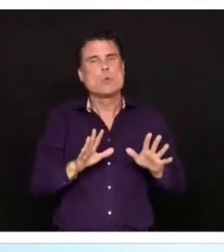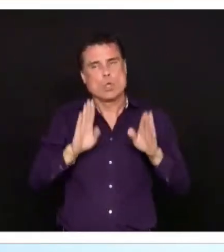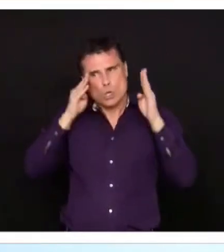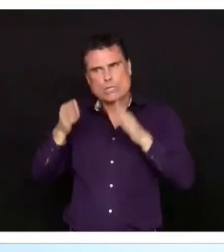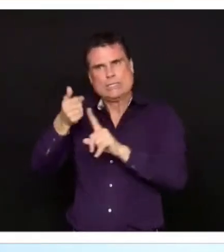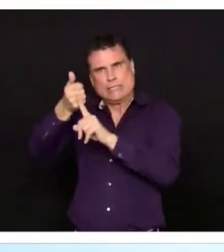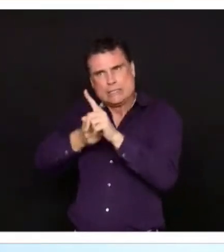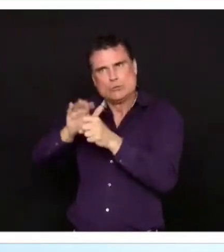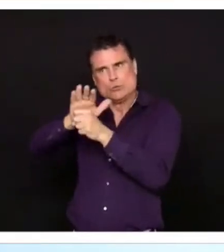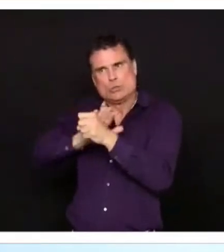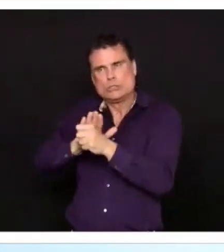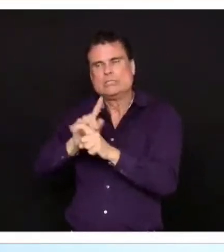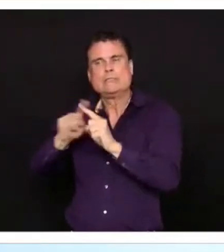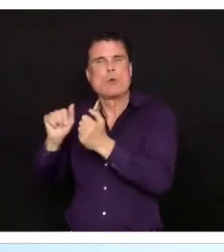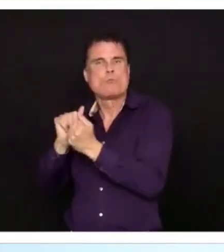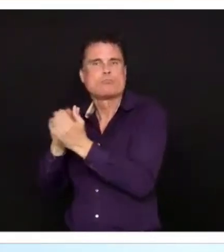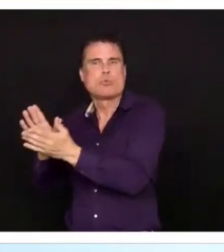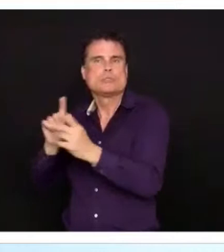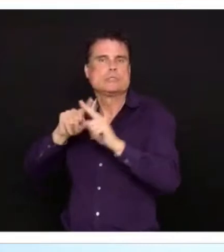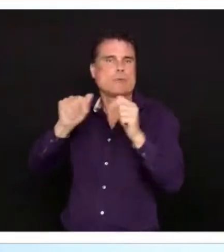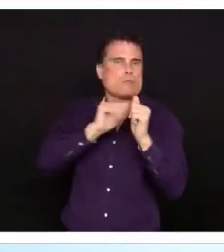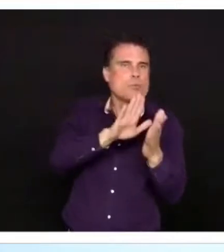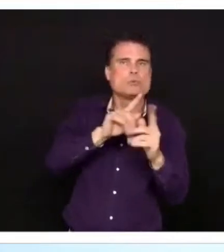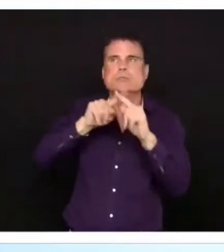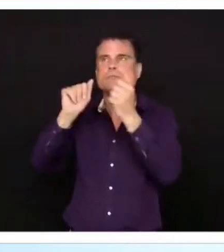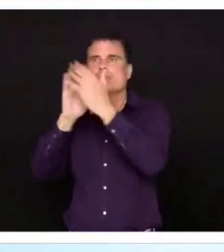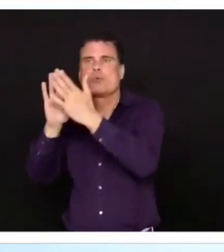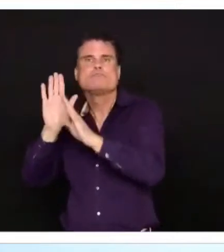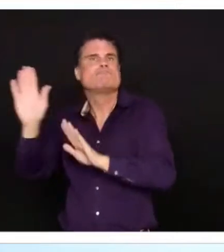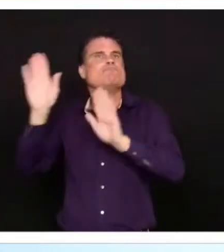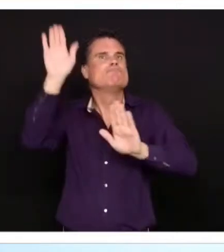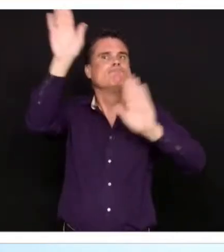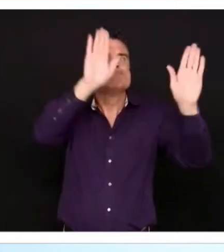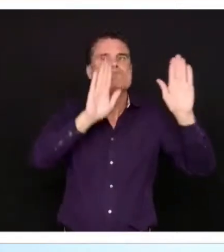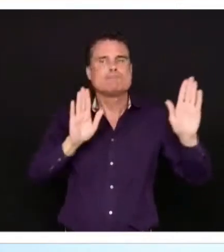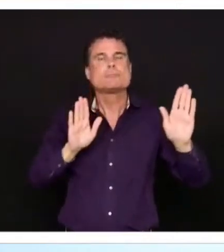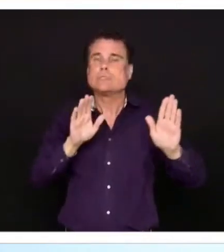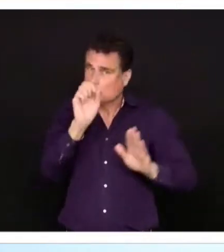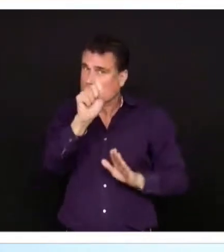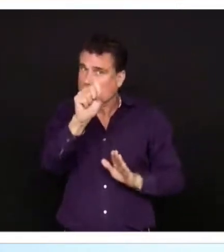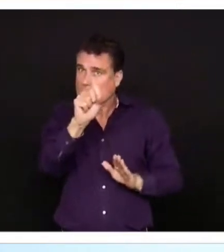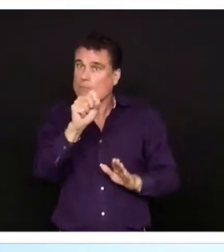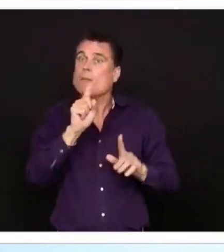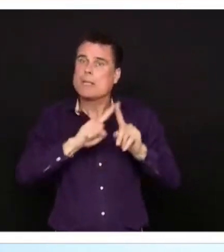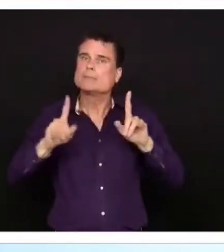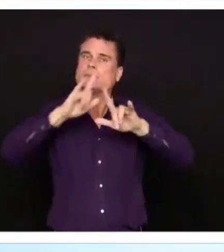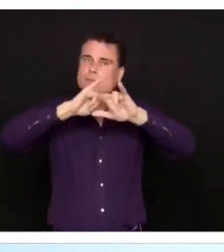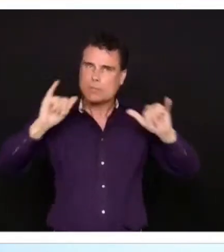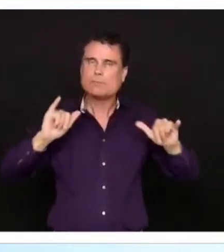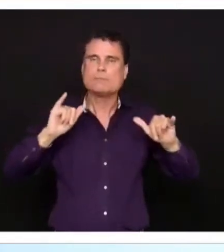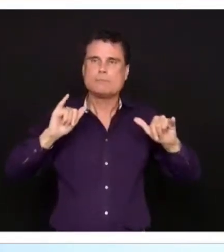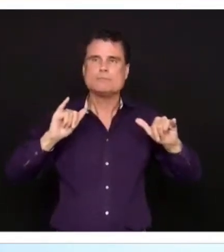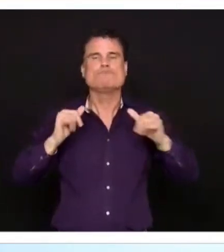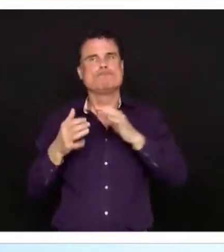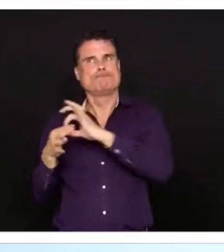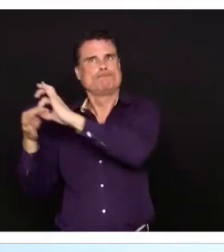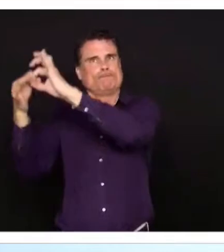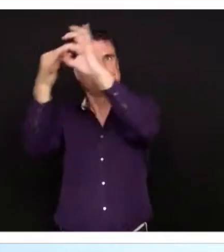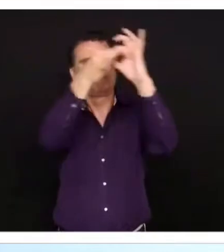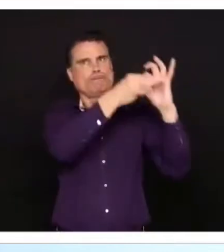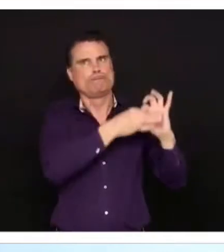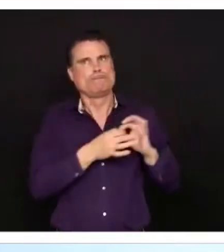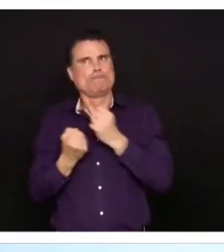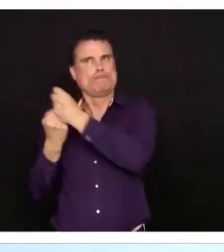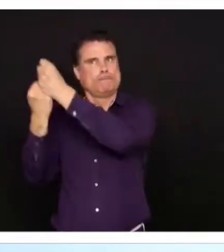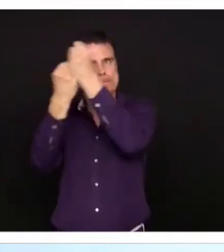will be the same across the province, and we'll all continue to work together on that. And I just want to say I will be